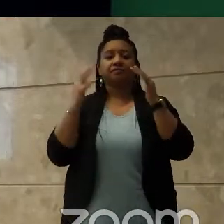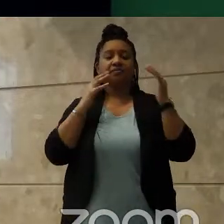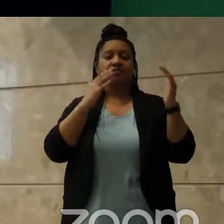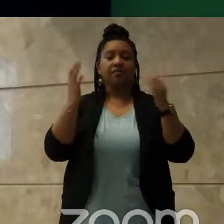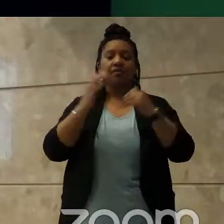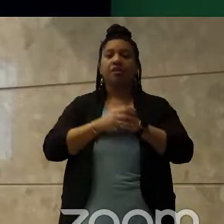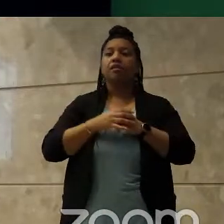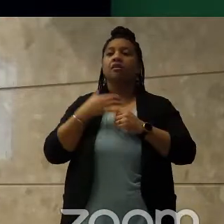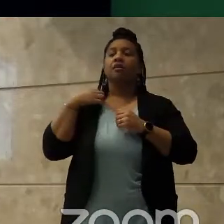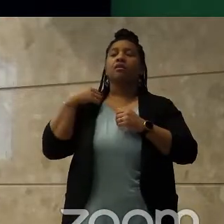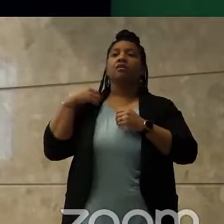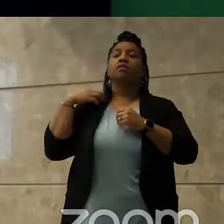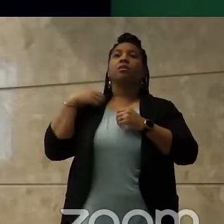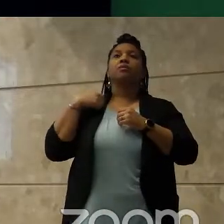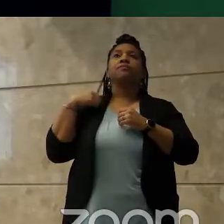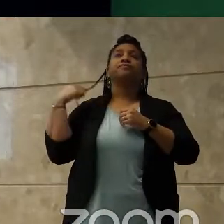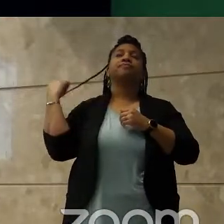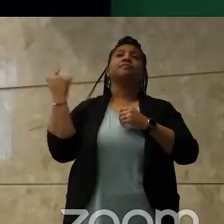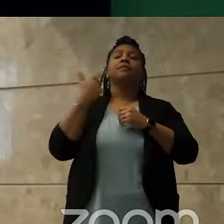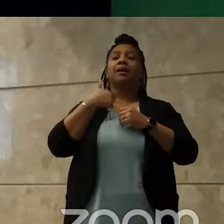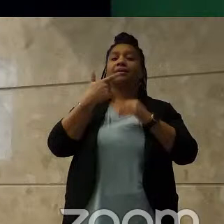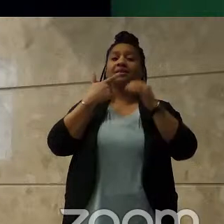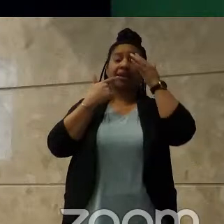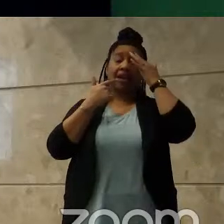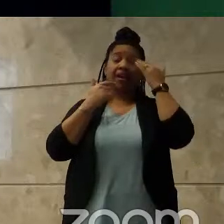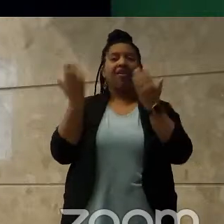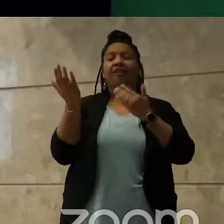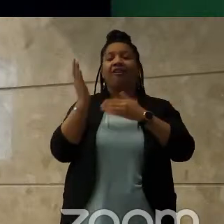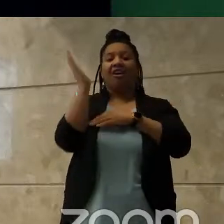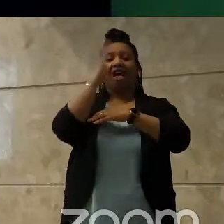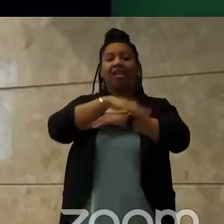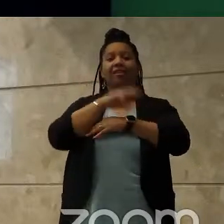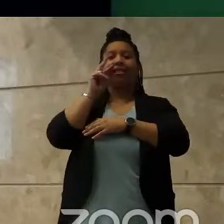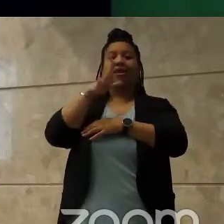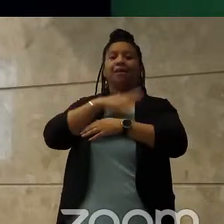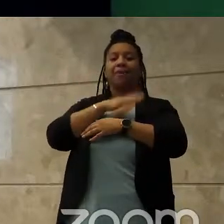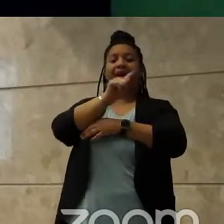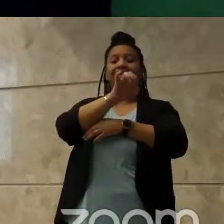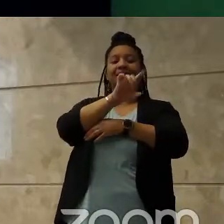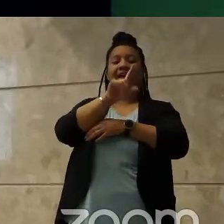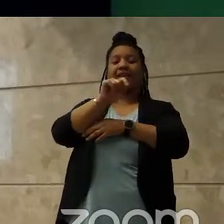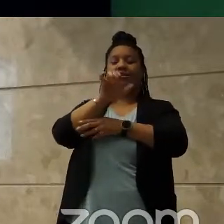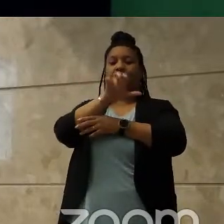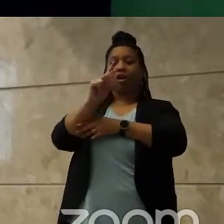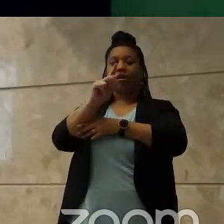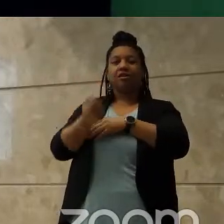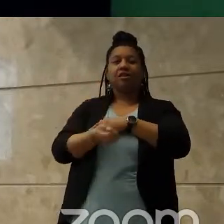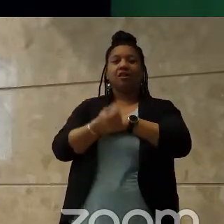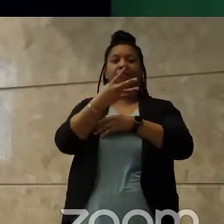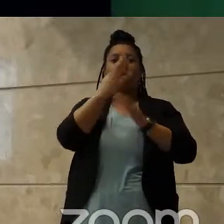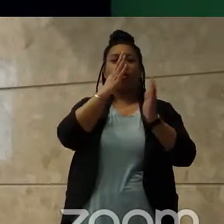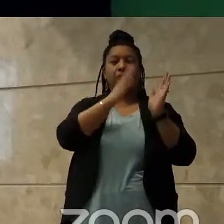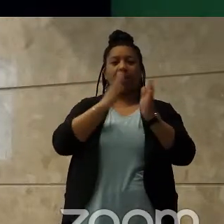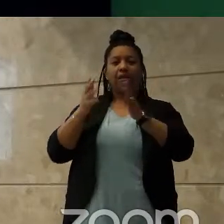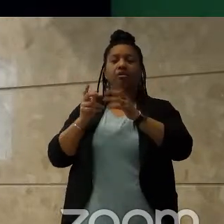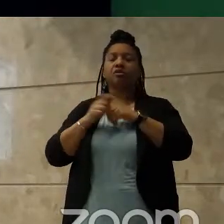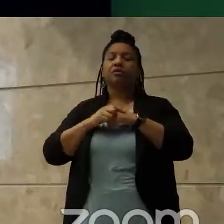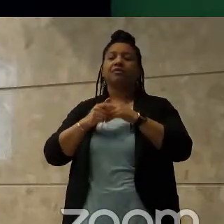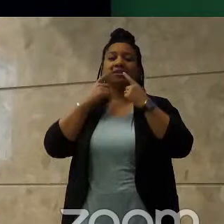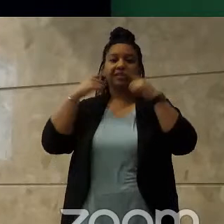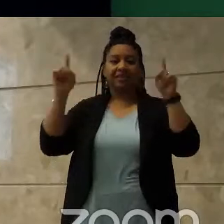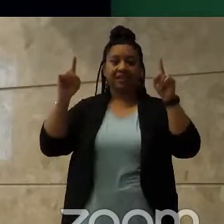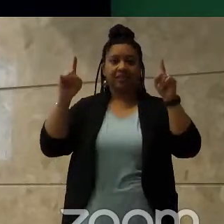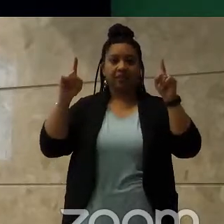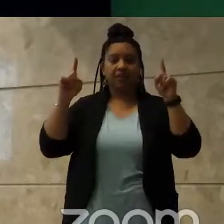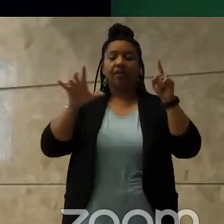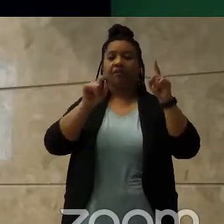And so, as I've been saying all day, look at my TED talk. It's on those four pillars of success in these STEM areas, and it's the high expectations of ourselves. It is